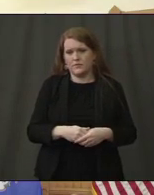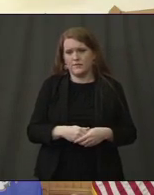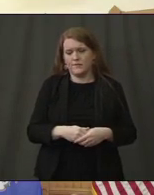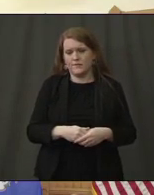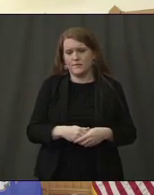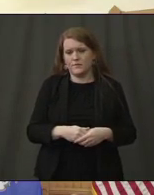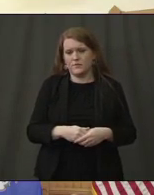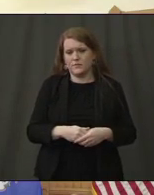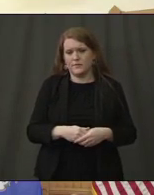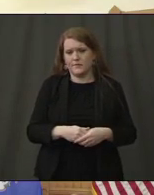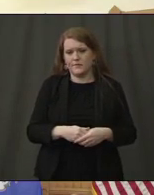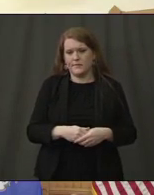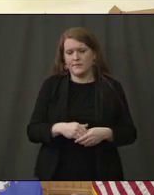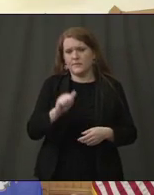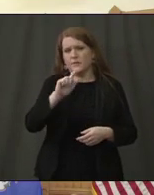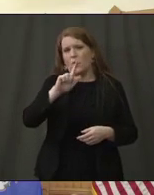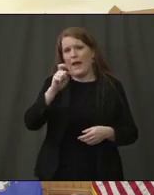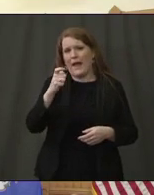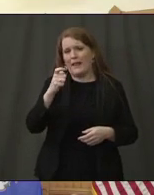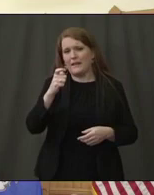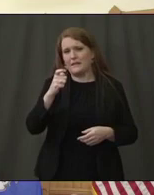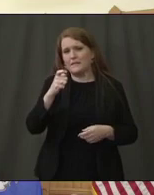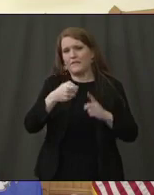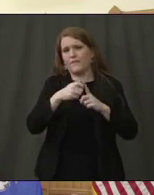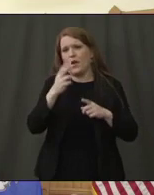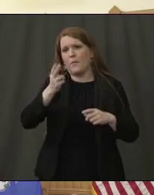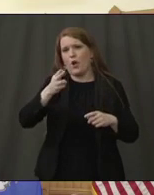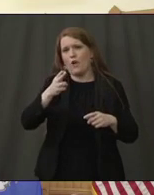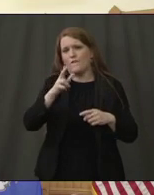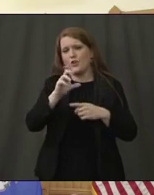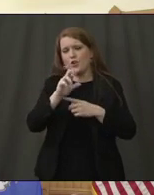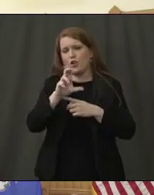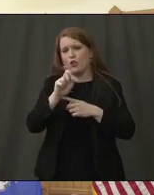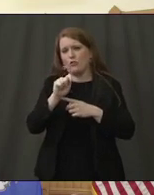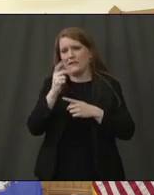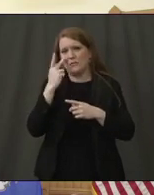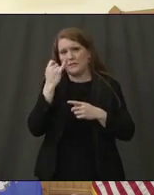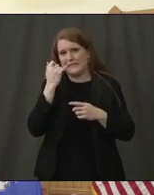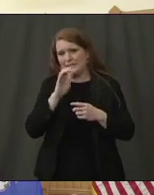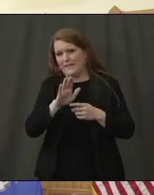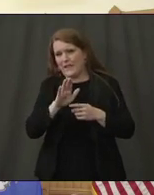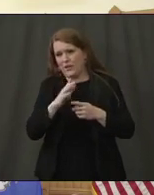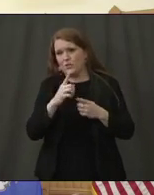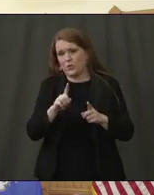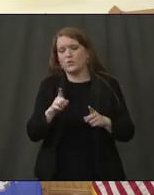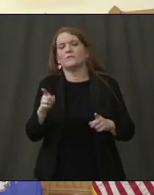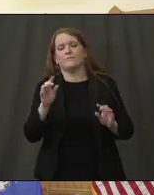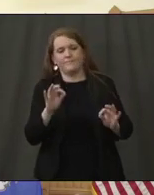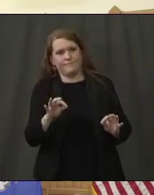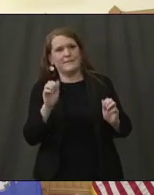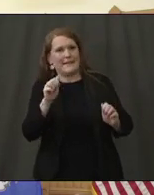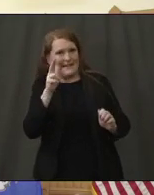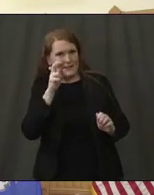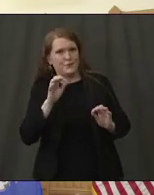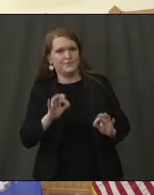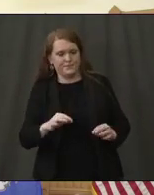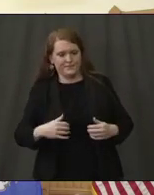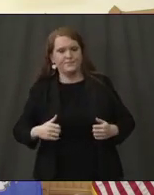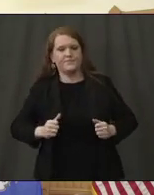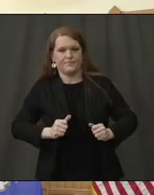Try one more. Alex Putterman from Hartford Current, maybe yours will work? Yeah, can you guys hear me? Yes, we can. Hey,